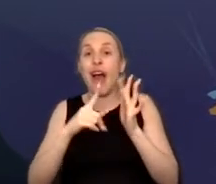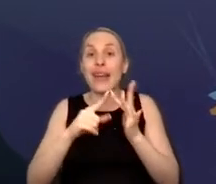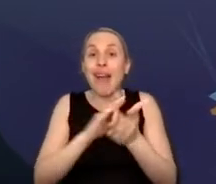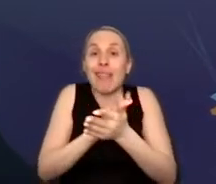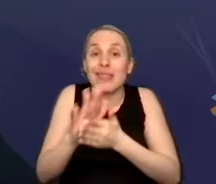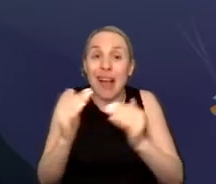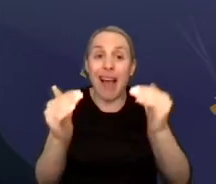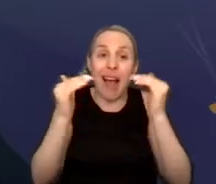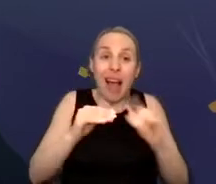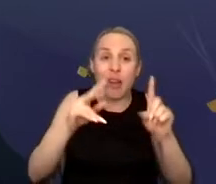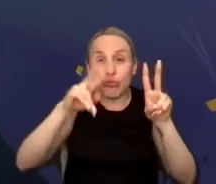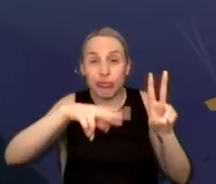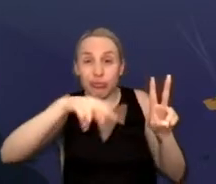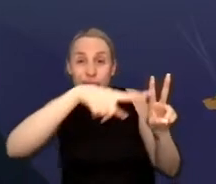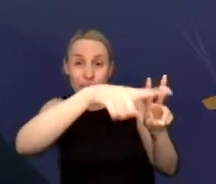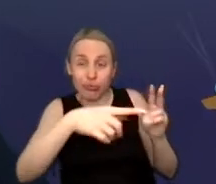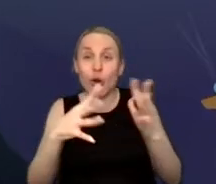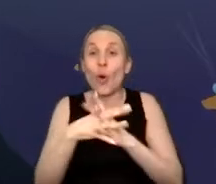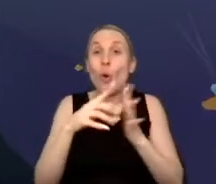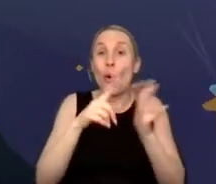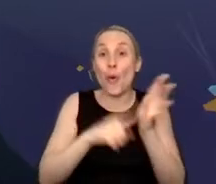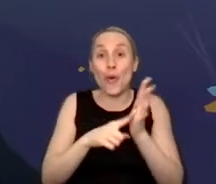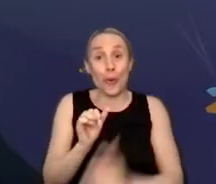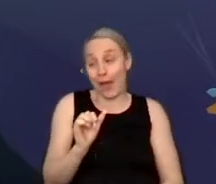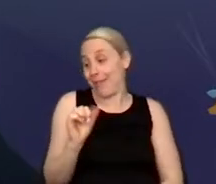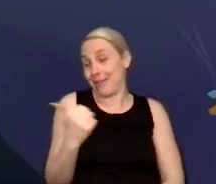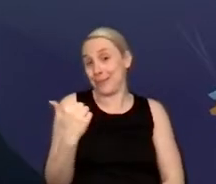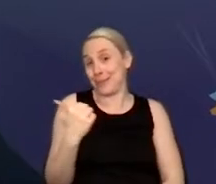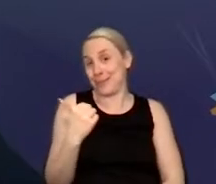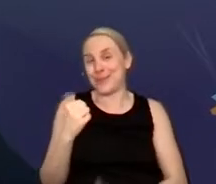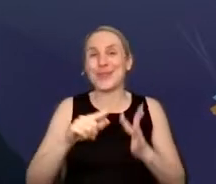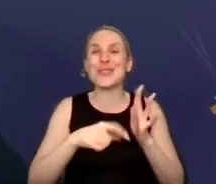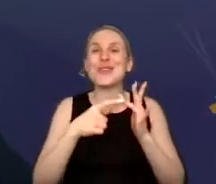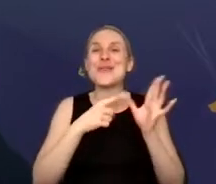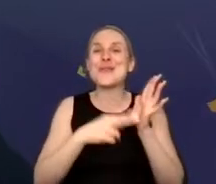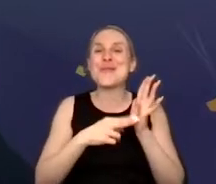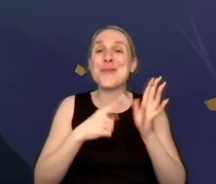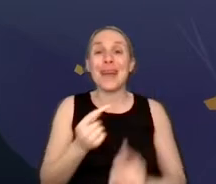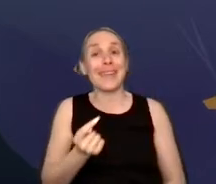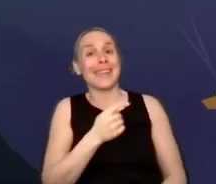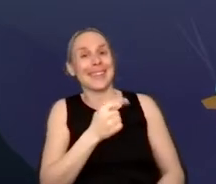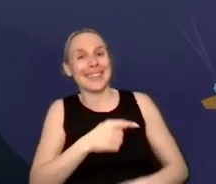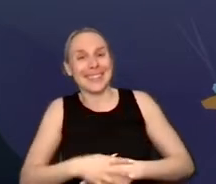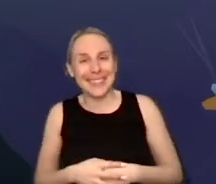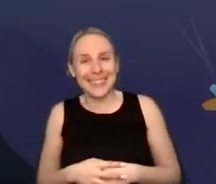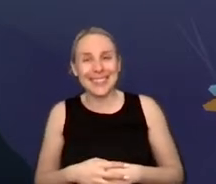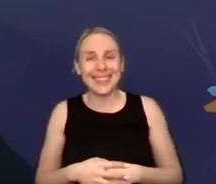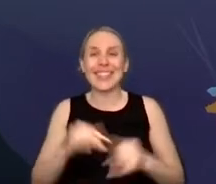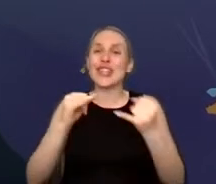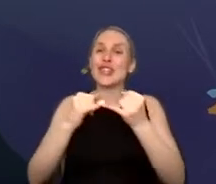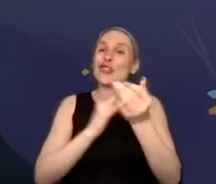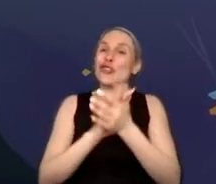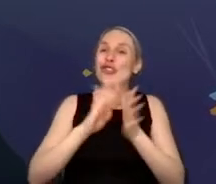Mirgens, Will sat next to me, Joanna sat next to me, Seamus Edson,